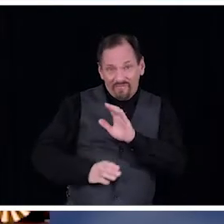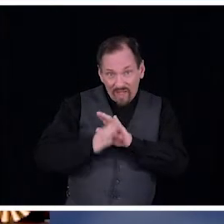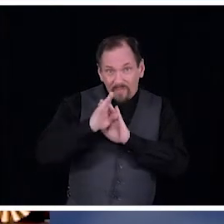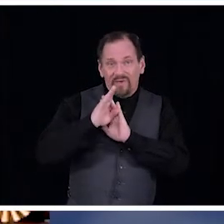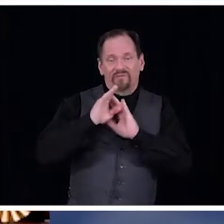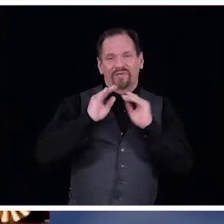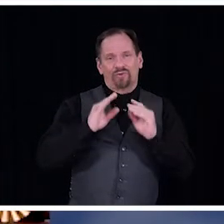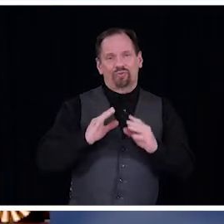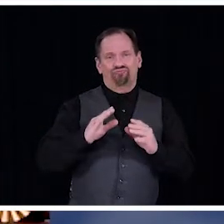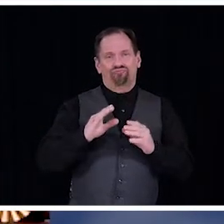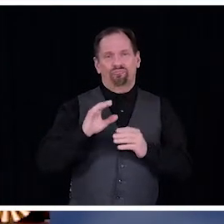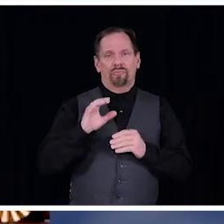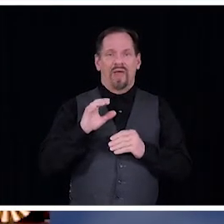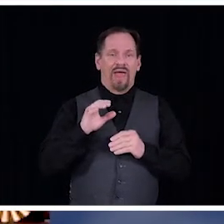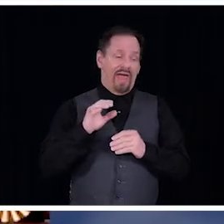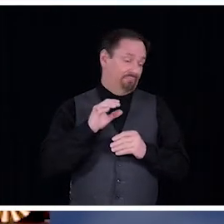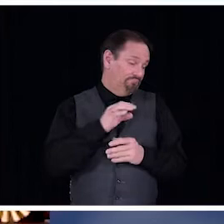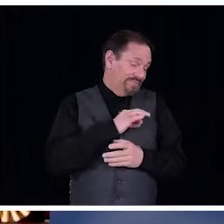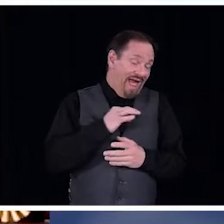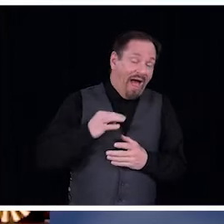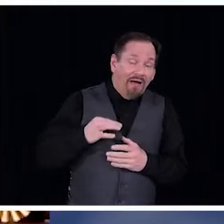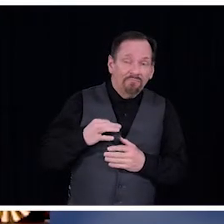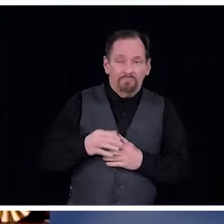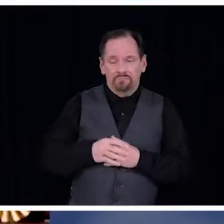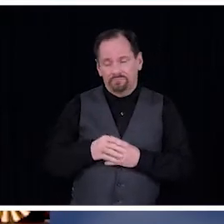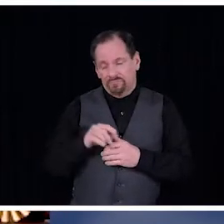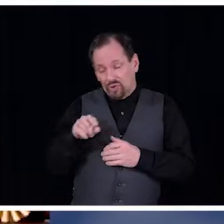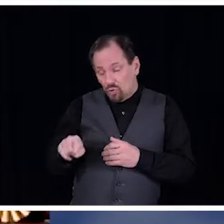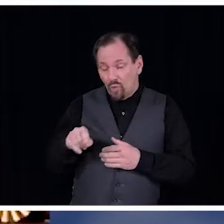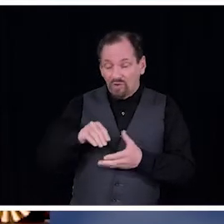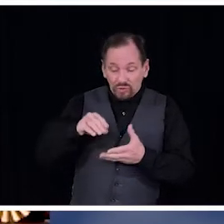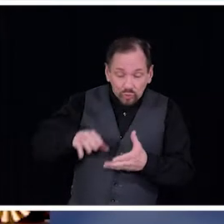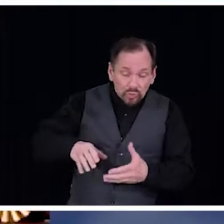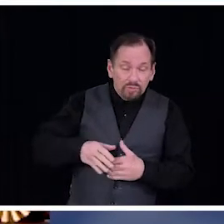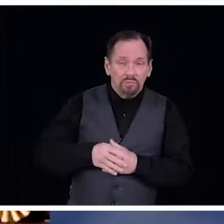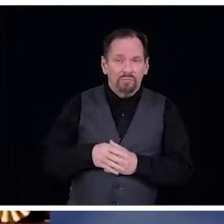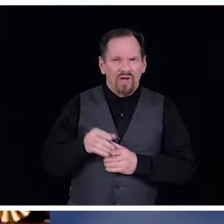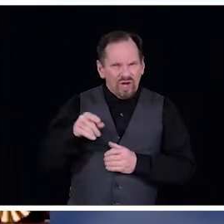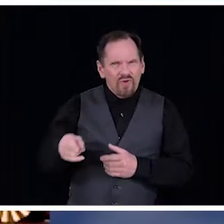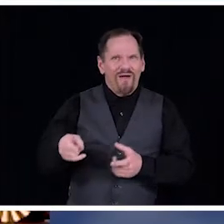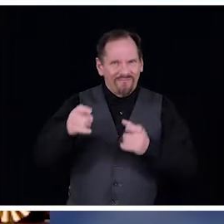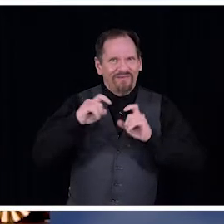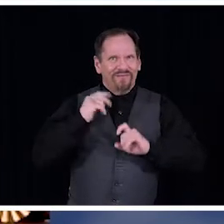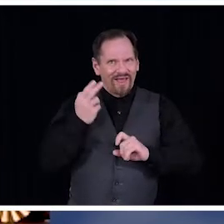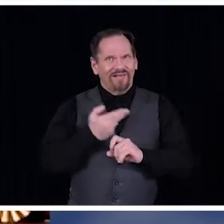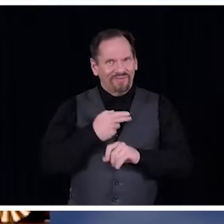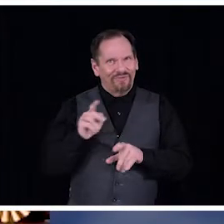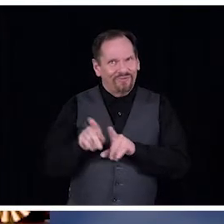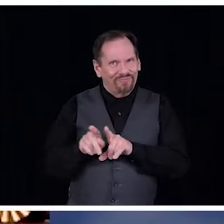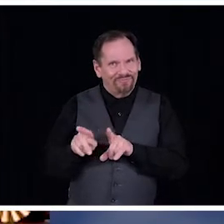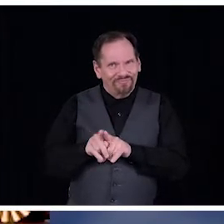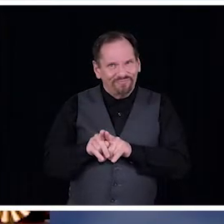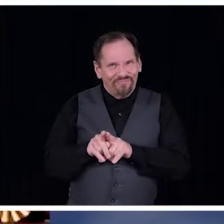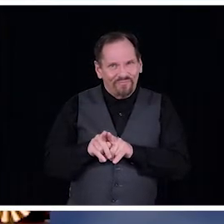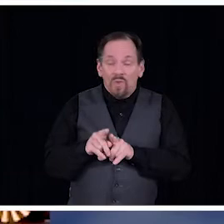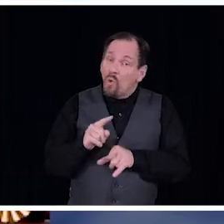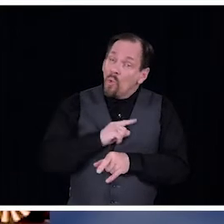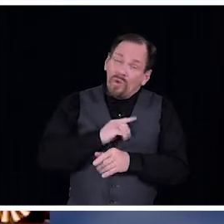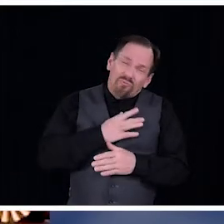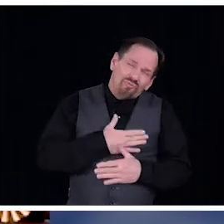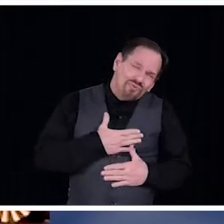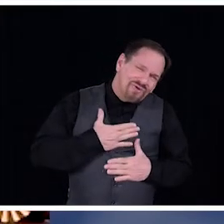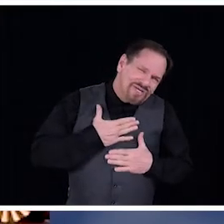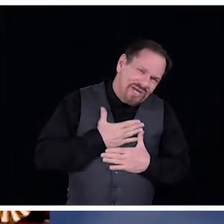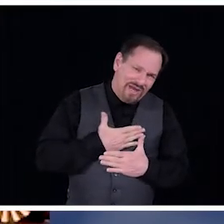you contributed richly to the quality of musical and intellectual life at Peabody. We appreciate your entrusting to us